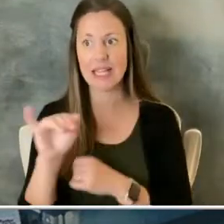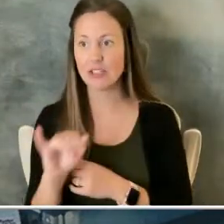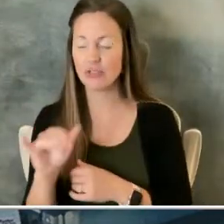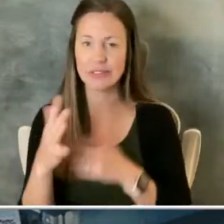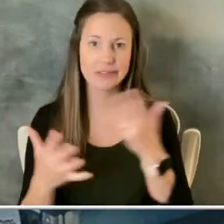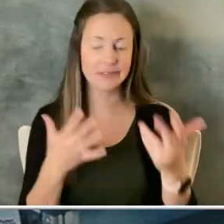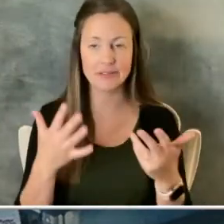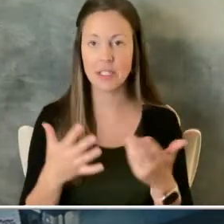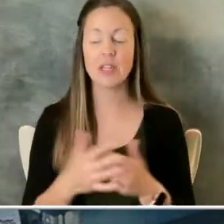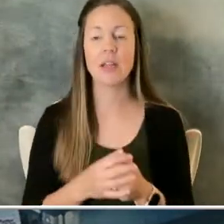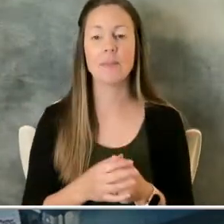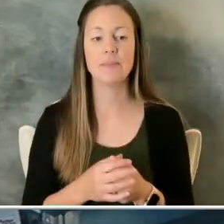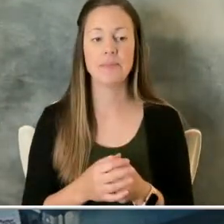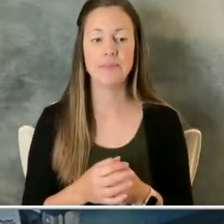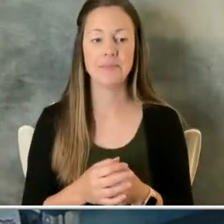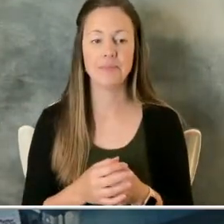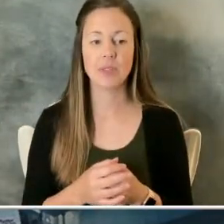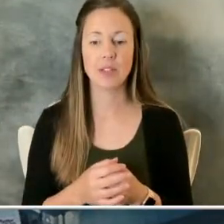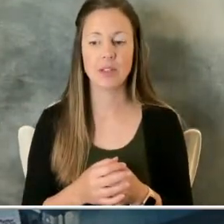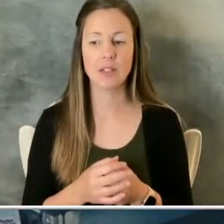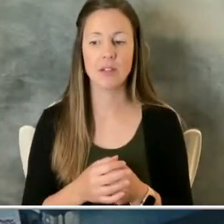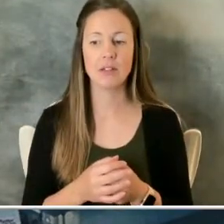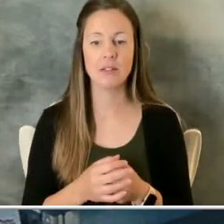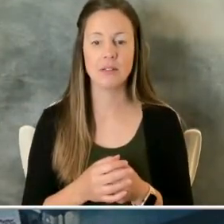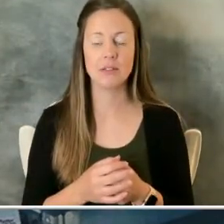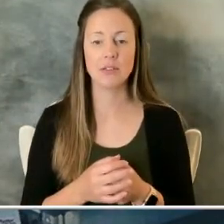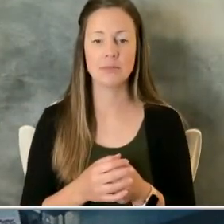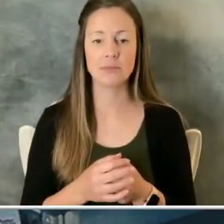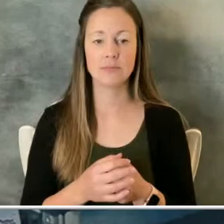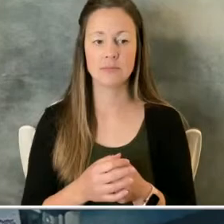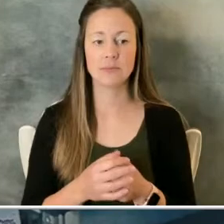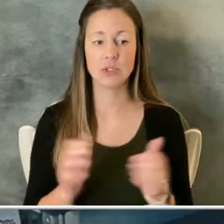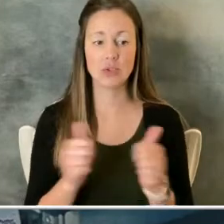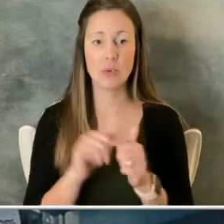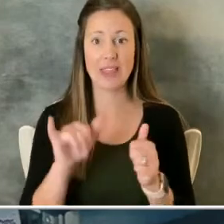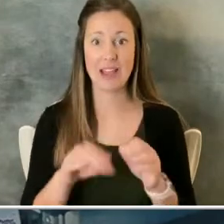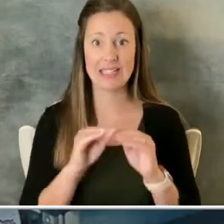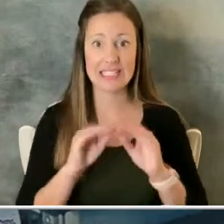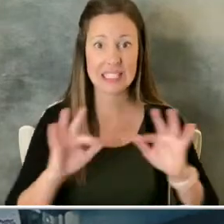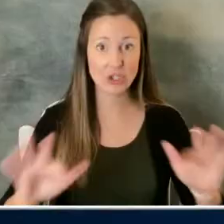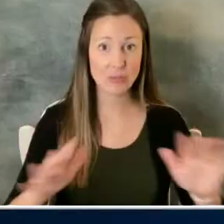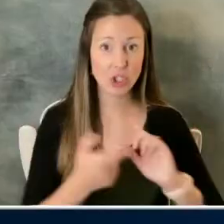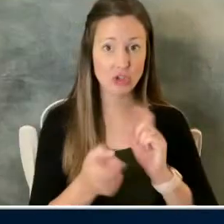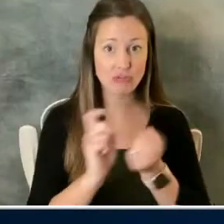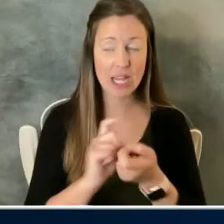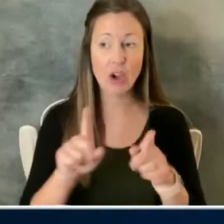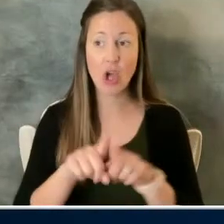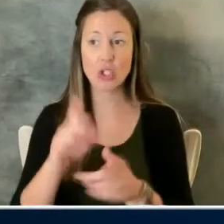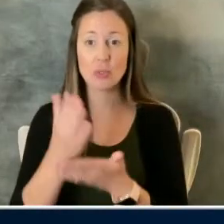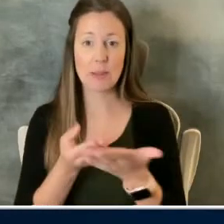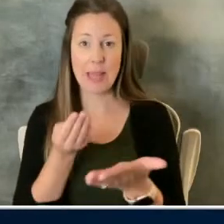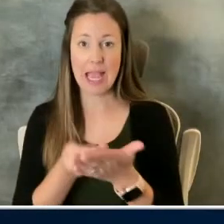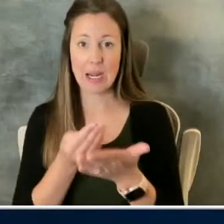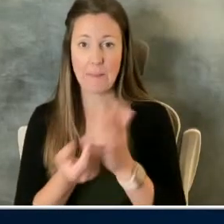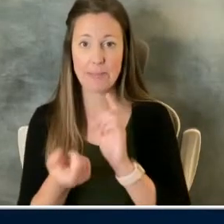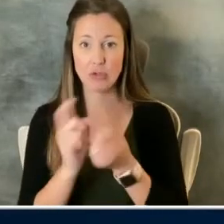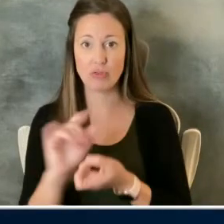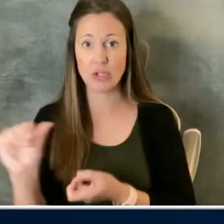so C, there's been a distribution thing. There's also been a little economic change this time, Hawk. Yeah, I think that's the